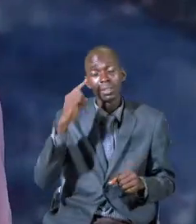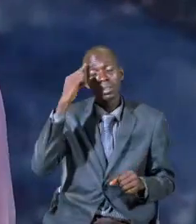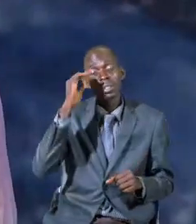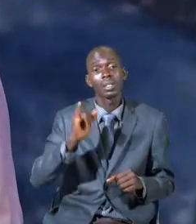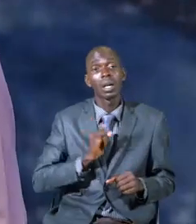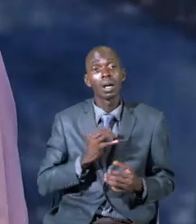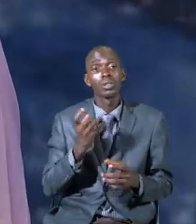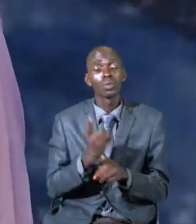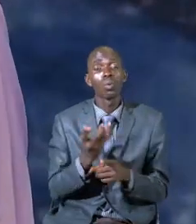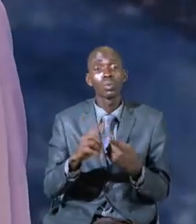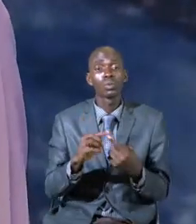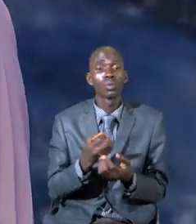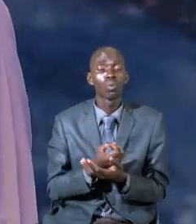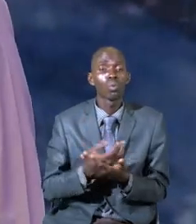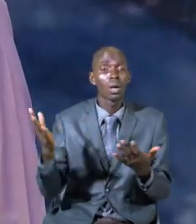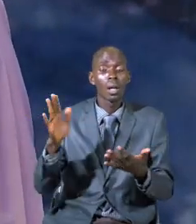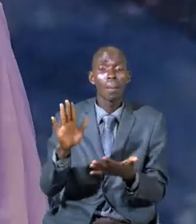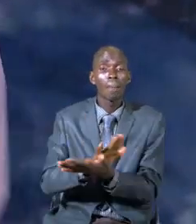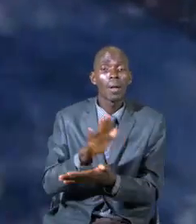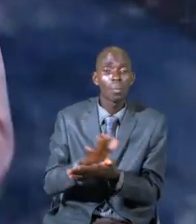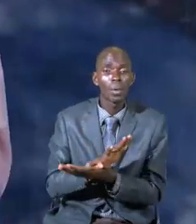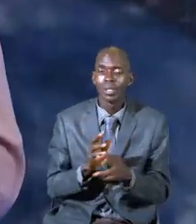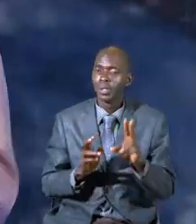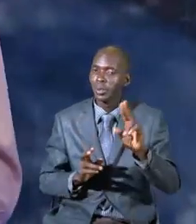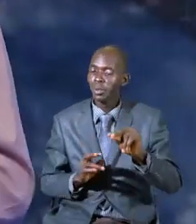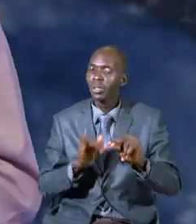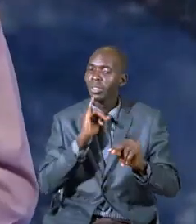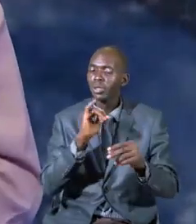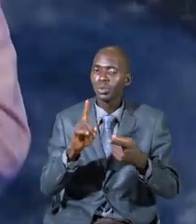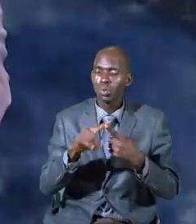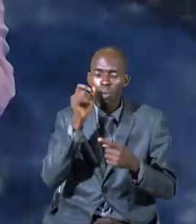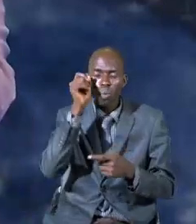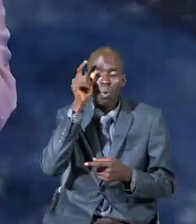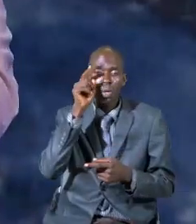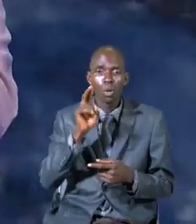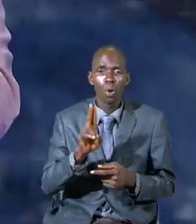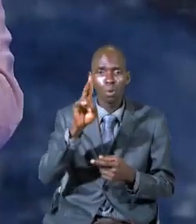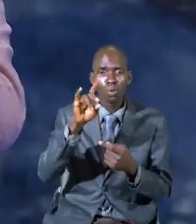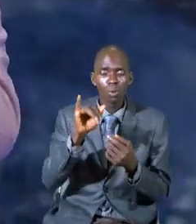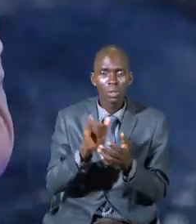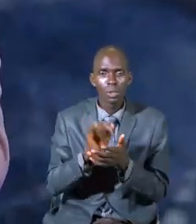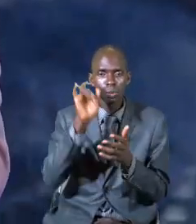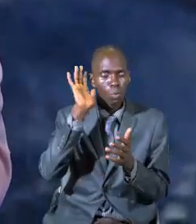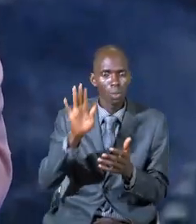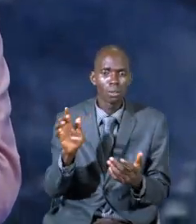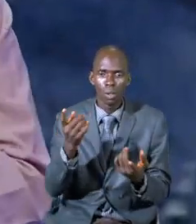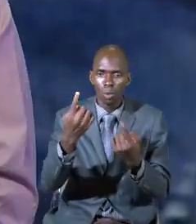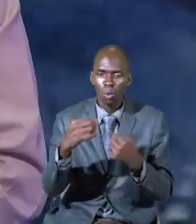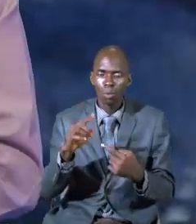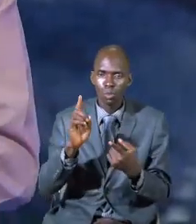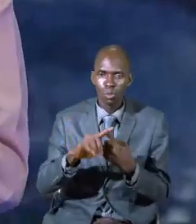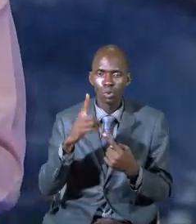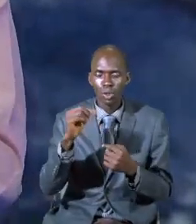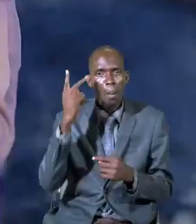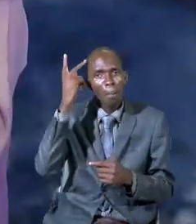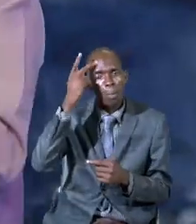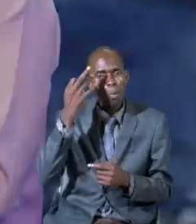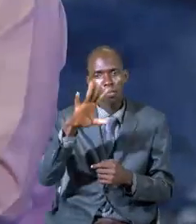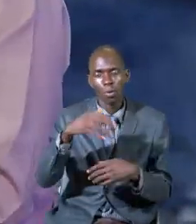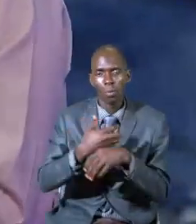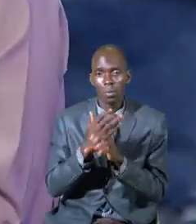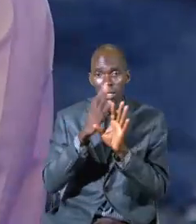you come to the purpose of your maker in this very life. And this week will make a turning